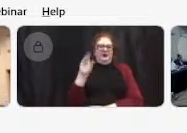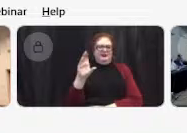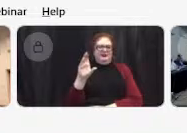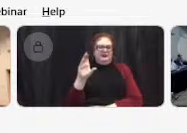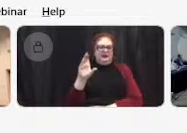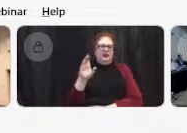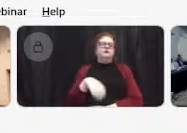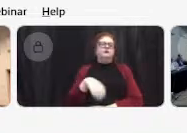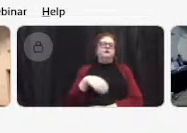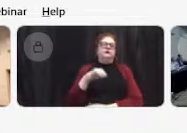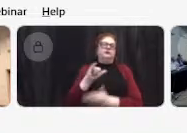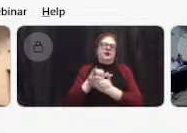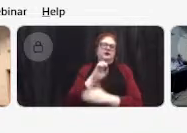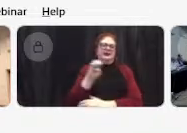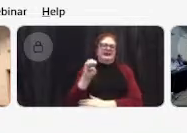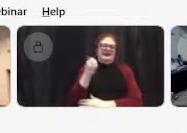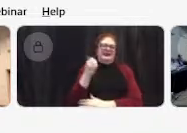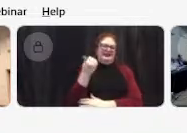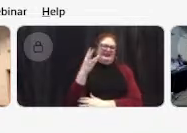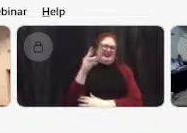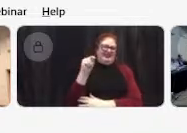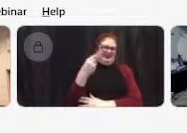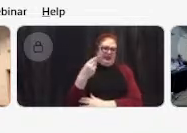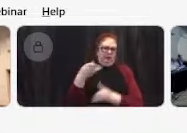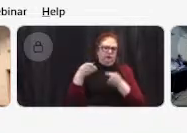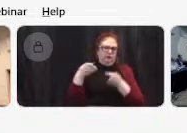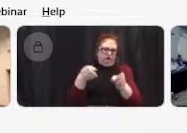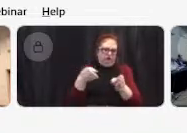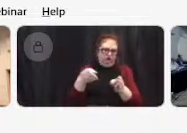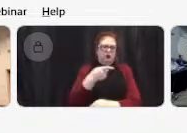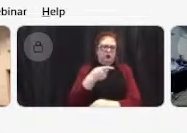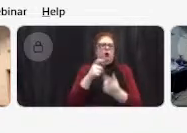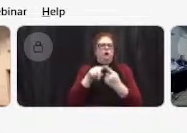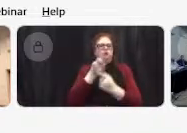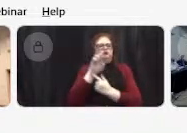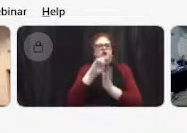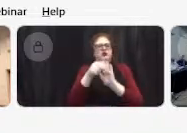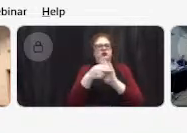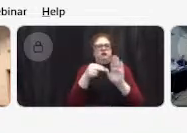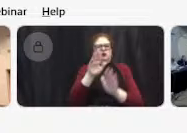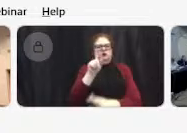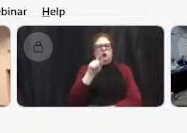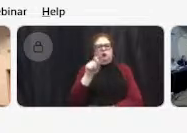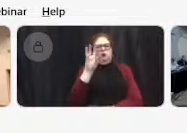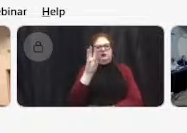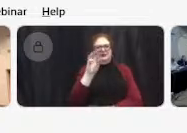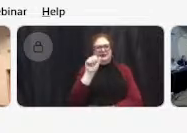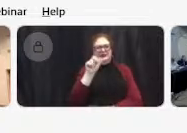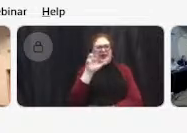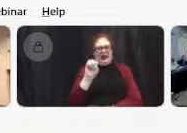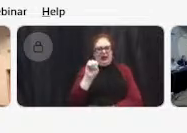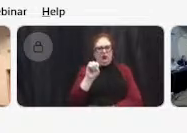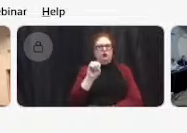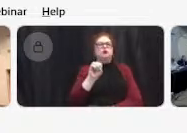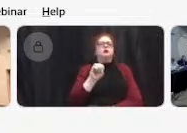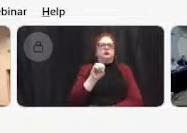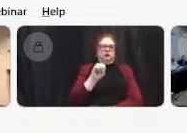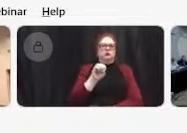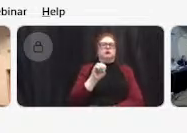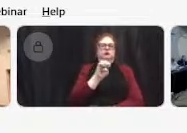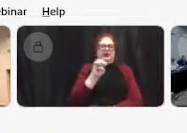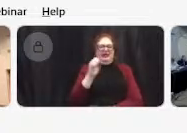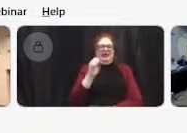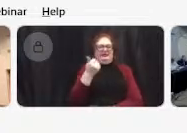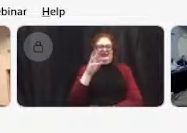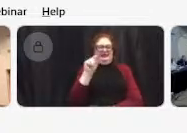16th Street. The applicant proposes to rezone this 0.16 acre site located at 221 East 16th from R4